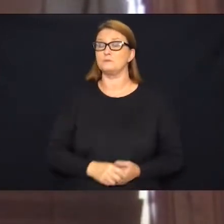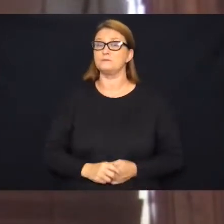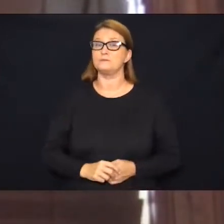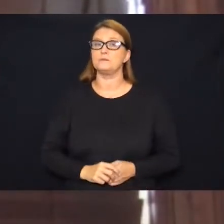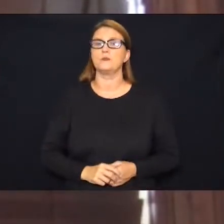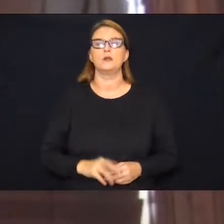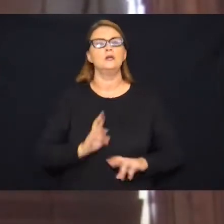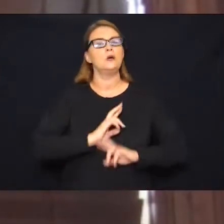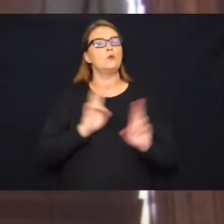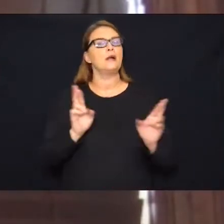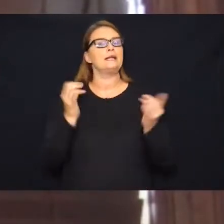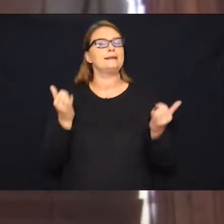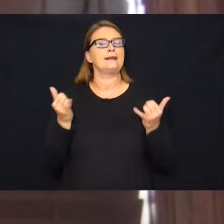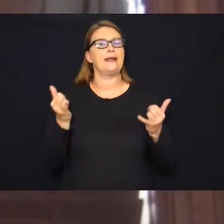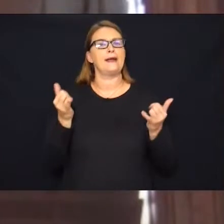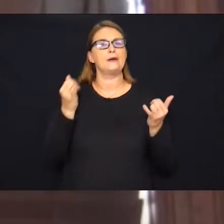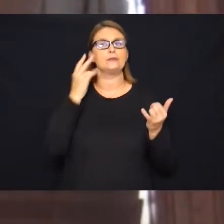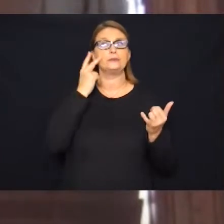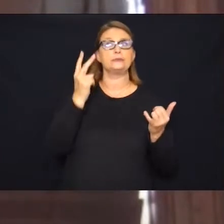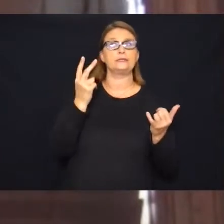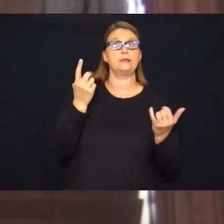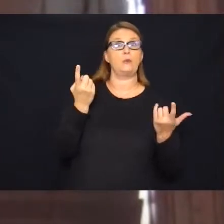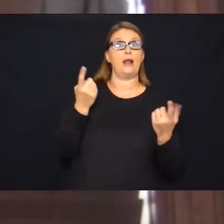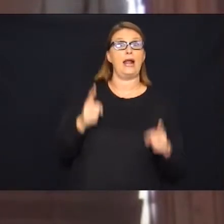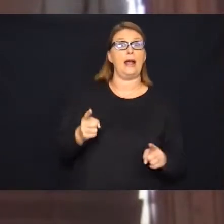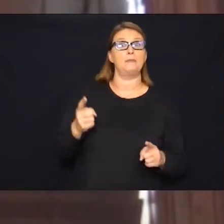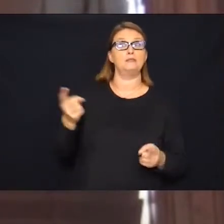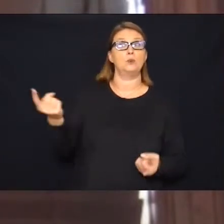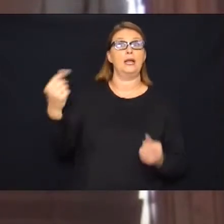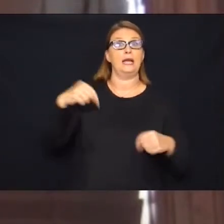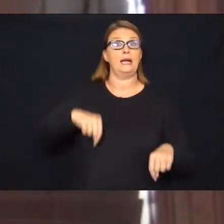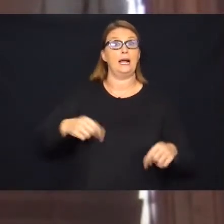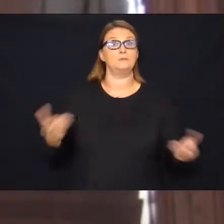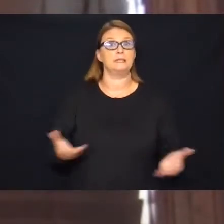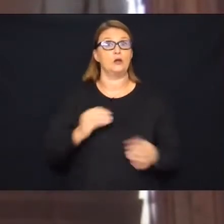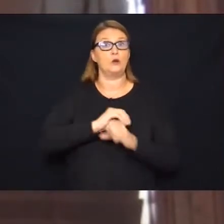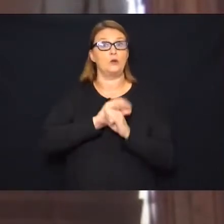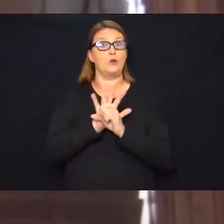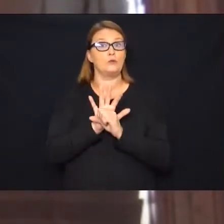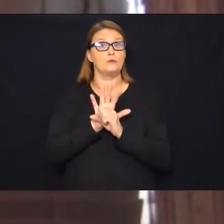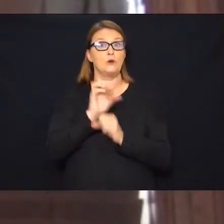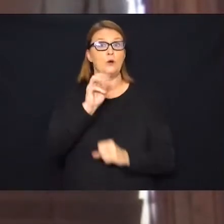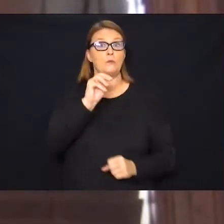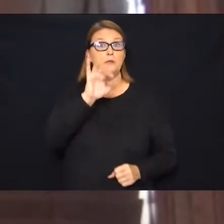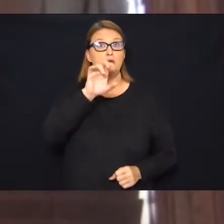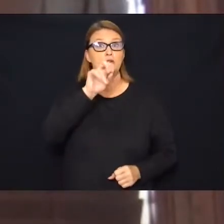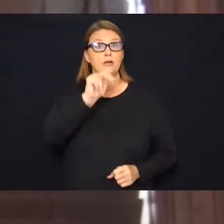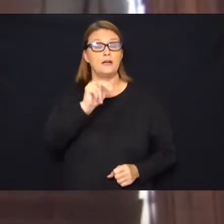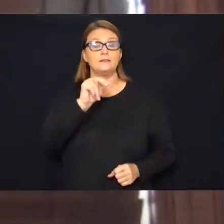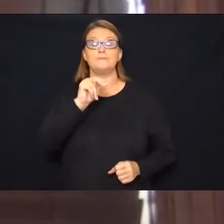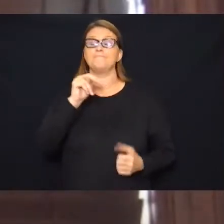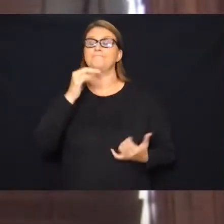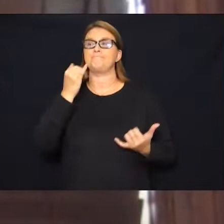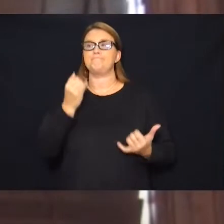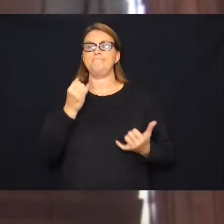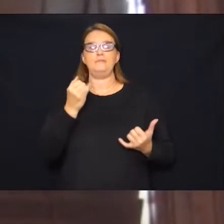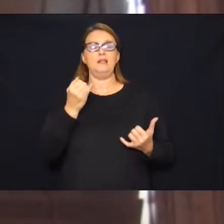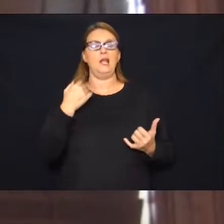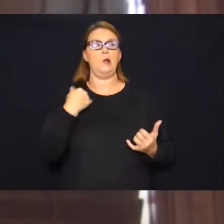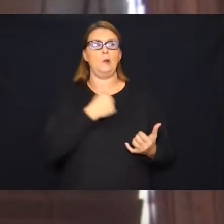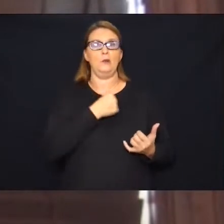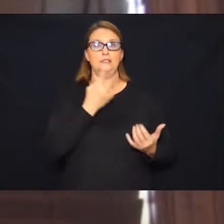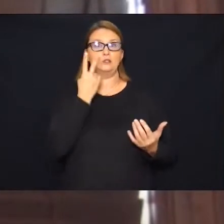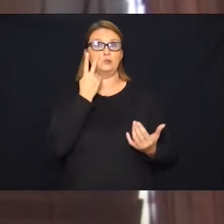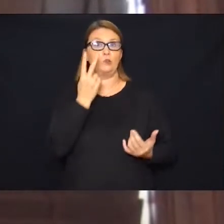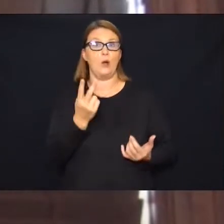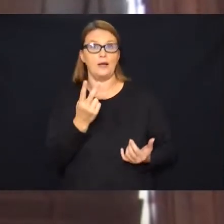getting ready to see the storm come to West Virginia as it's come to many other states. And as the governor said, the key for